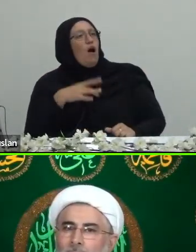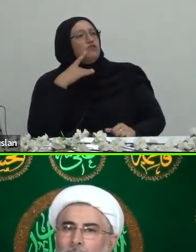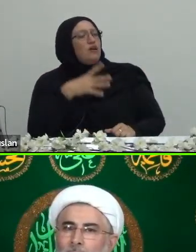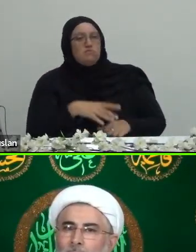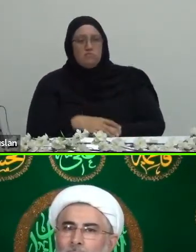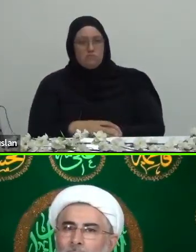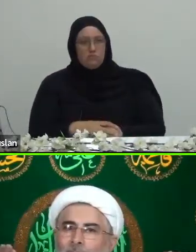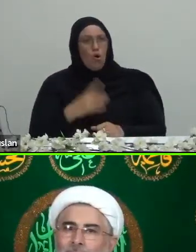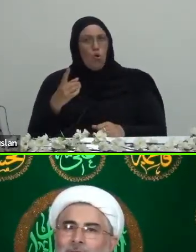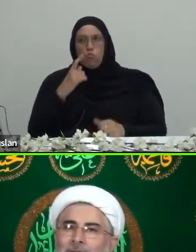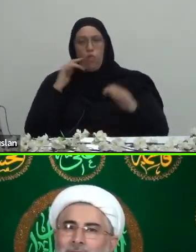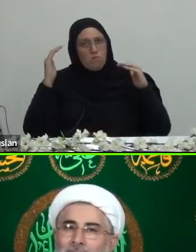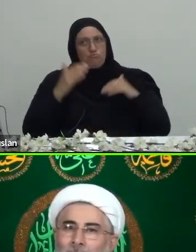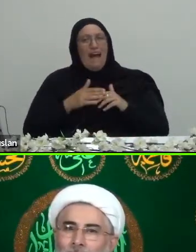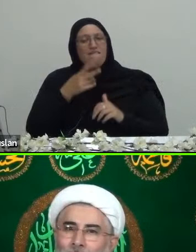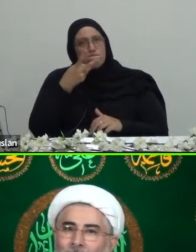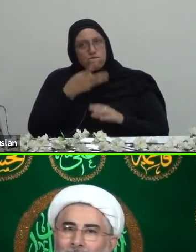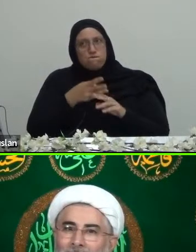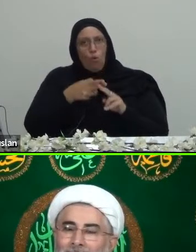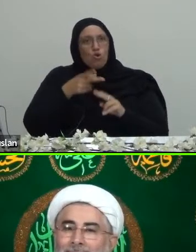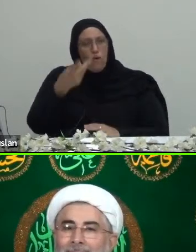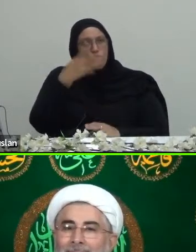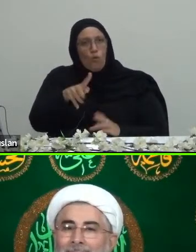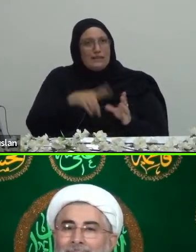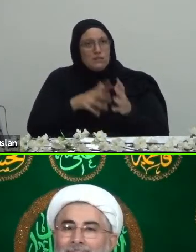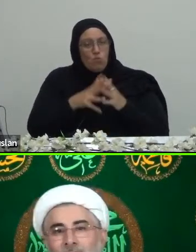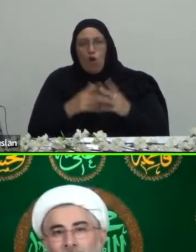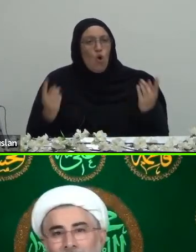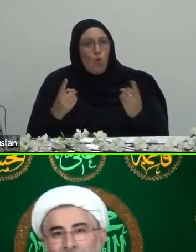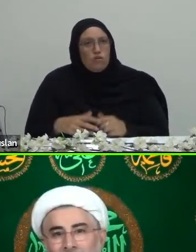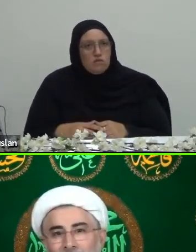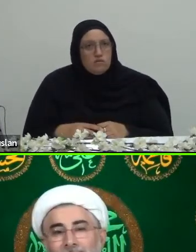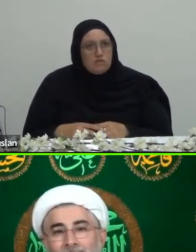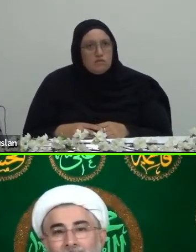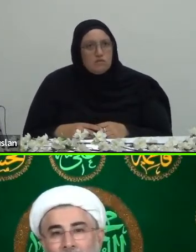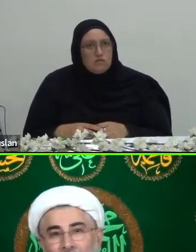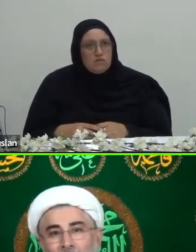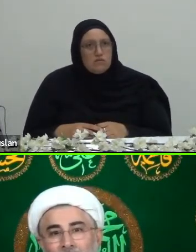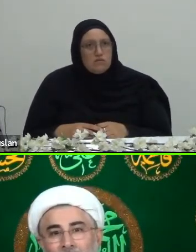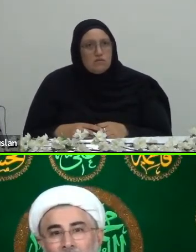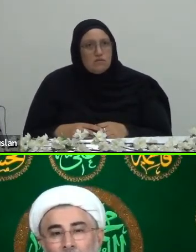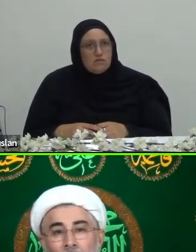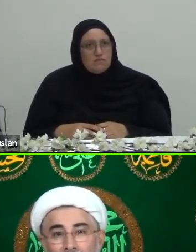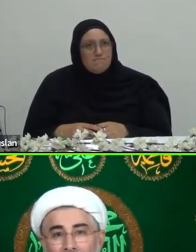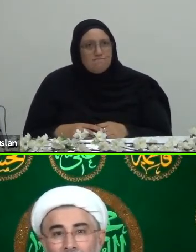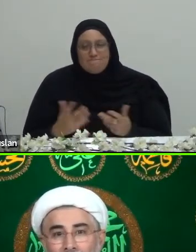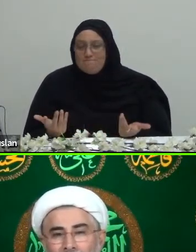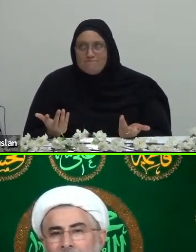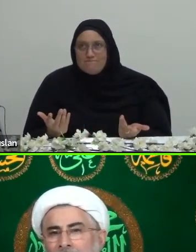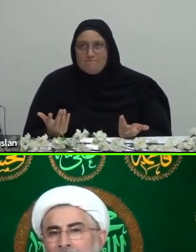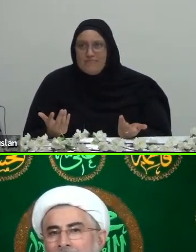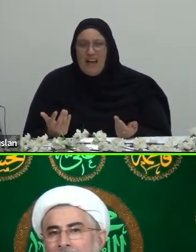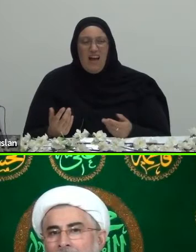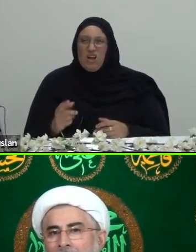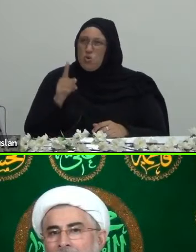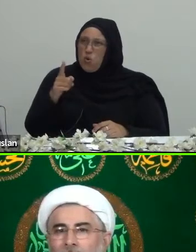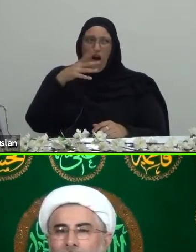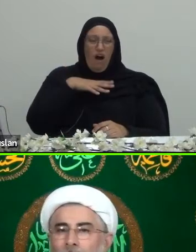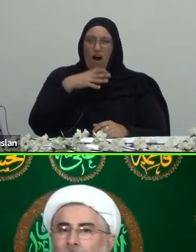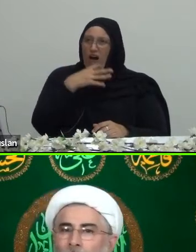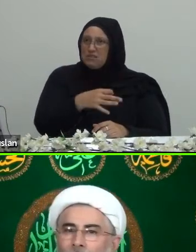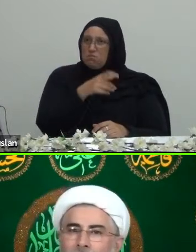going to find to pray 40 years for you? And apart from the fact that somebody needs to be paid on that.